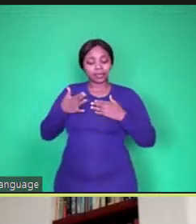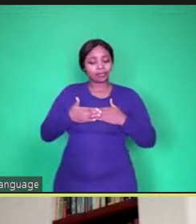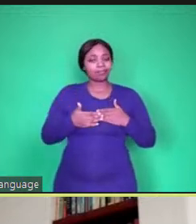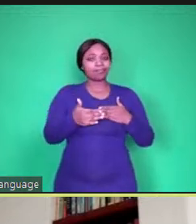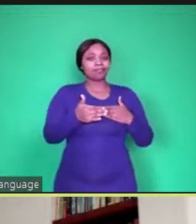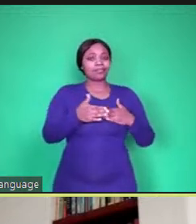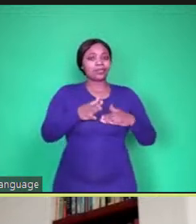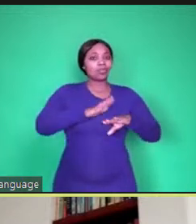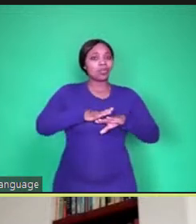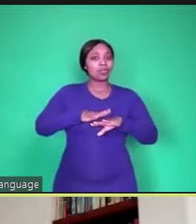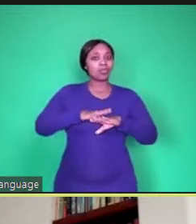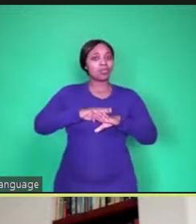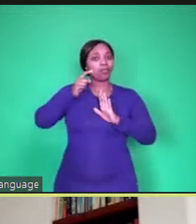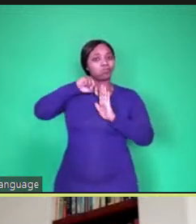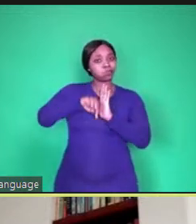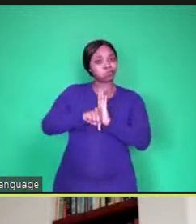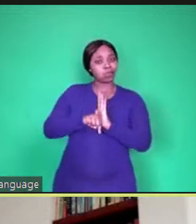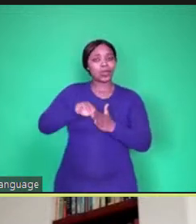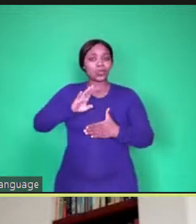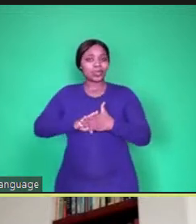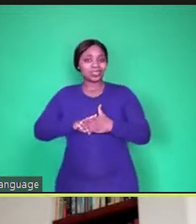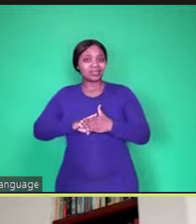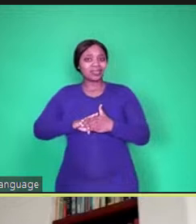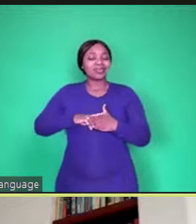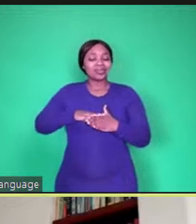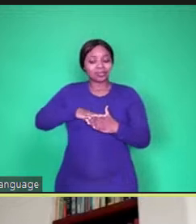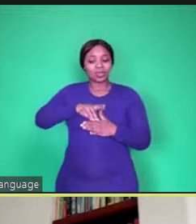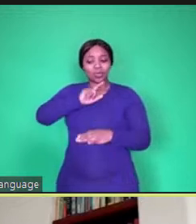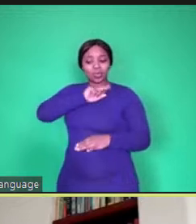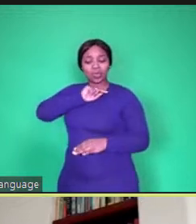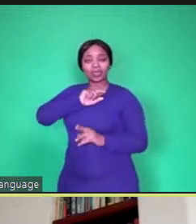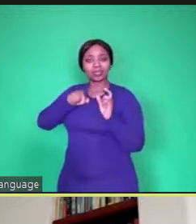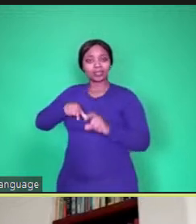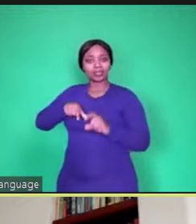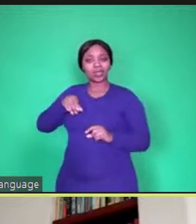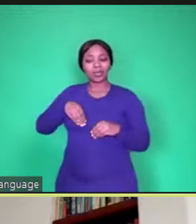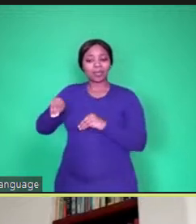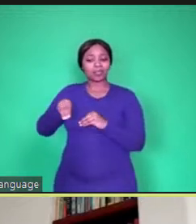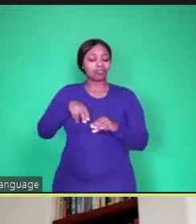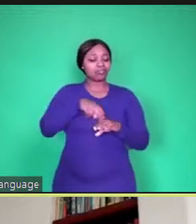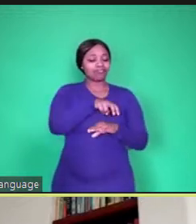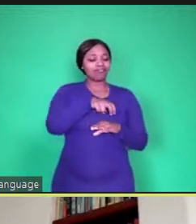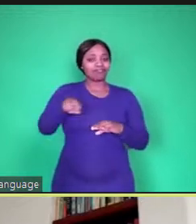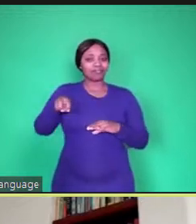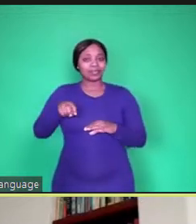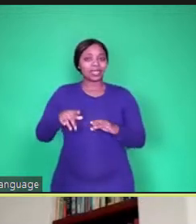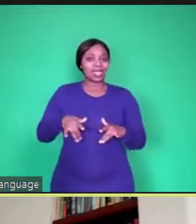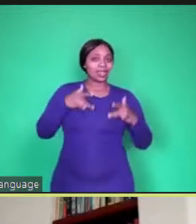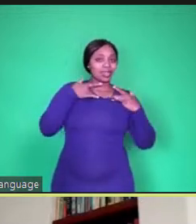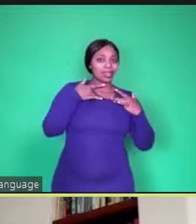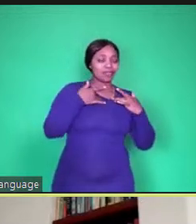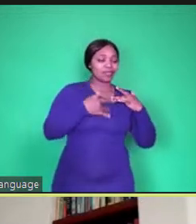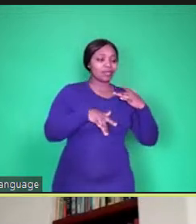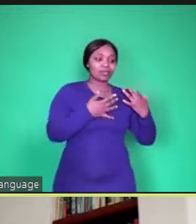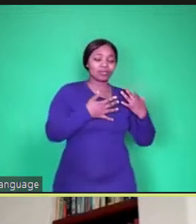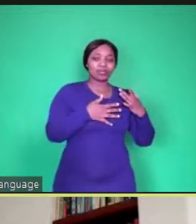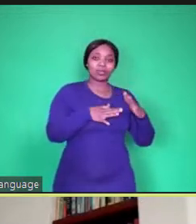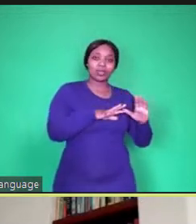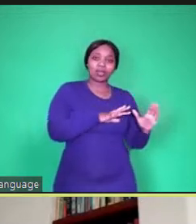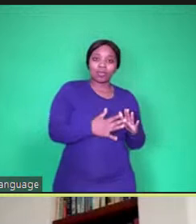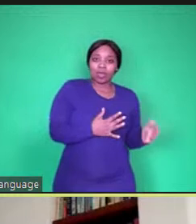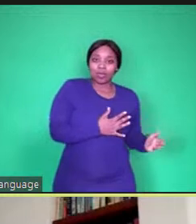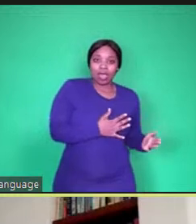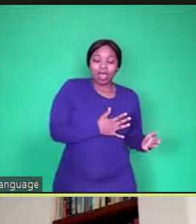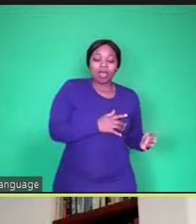and reasons for translocality and for how living arrangements respond to changes in economic circumstances,